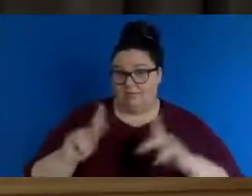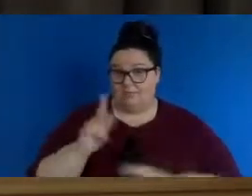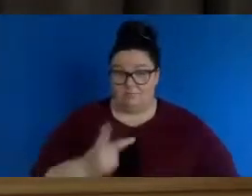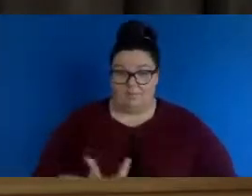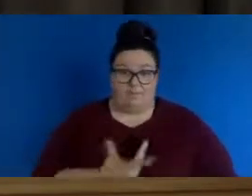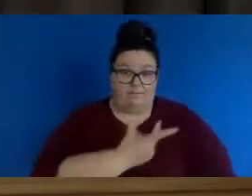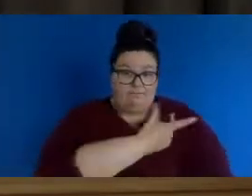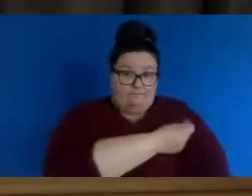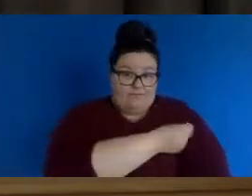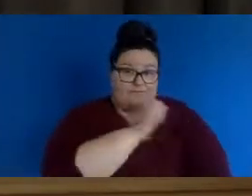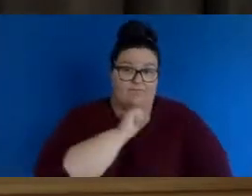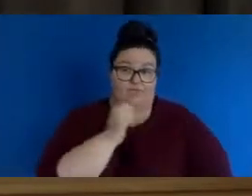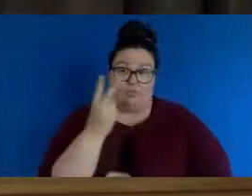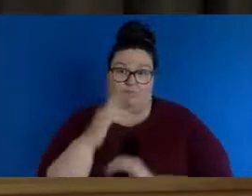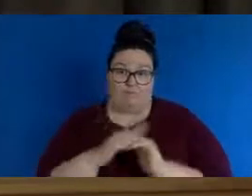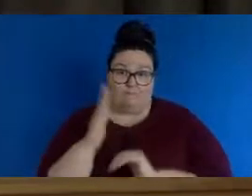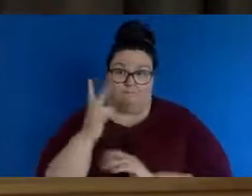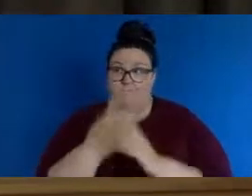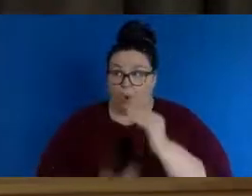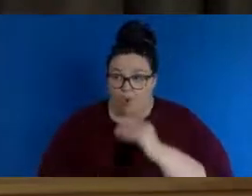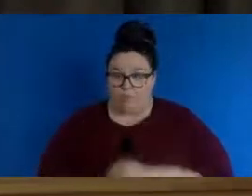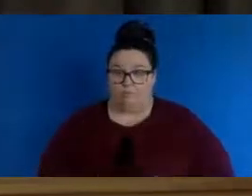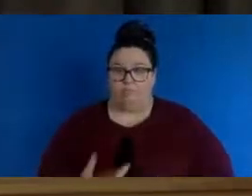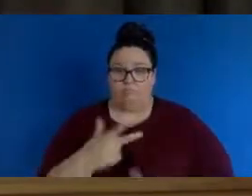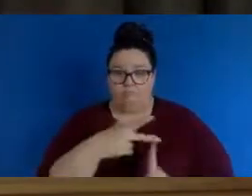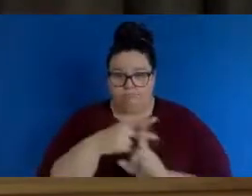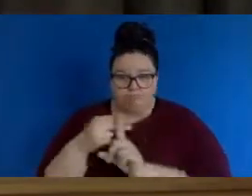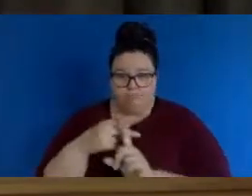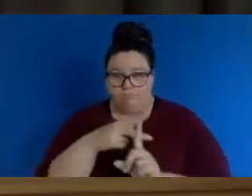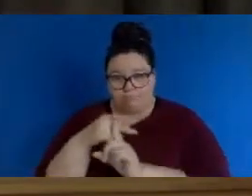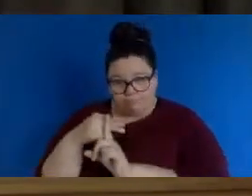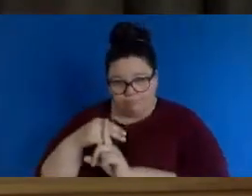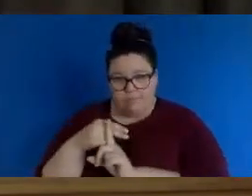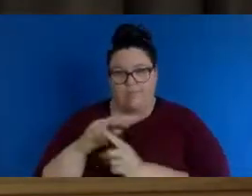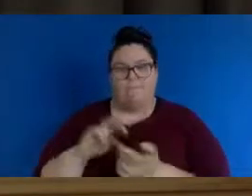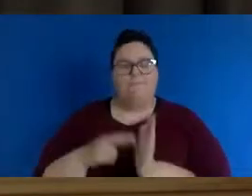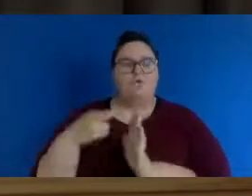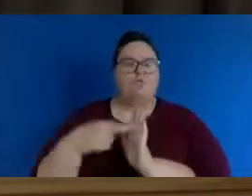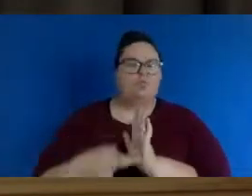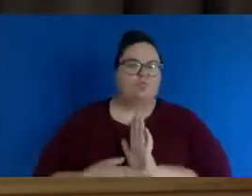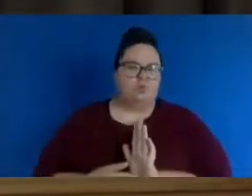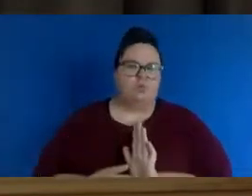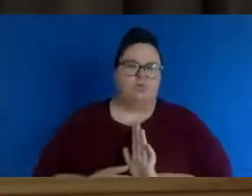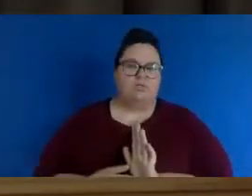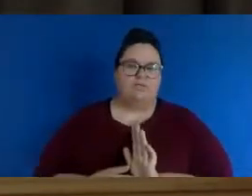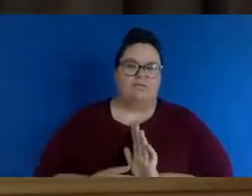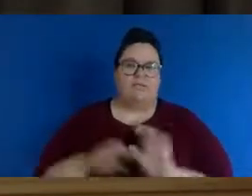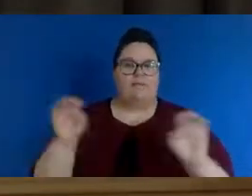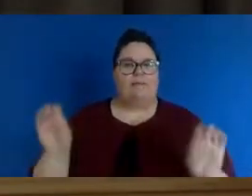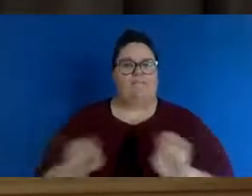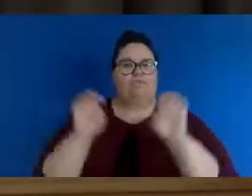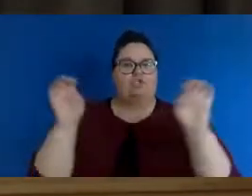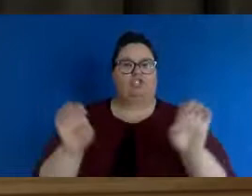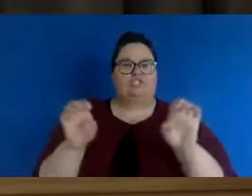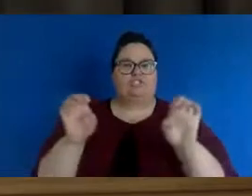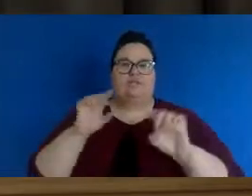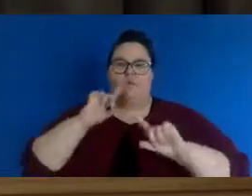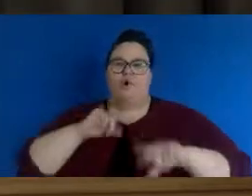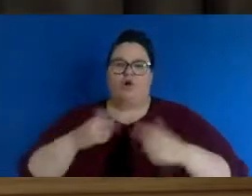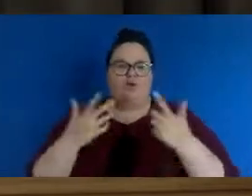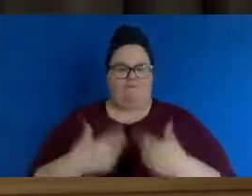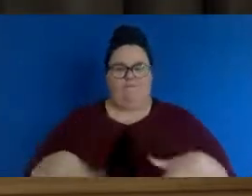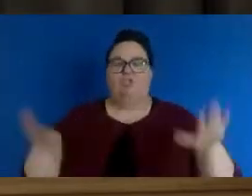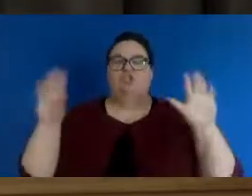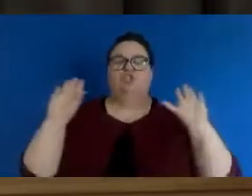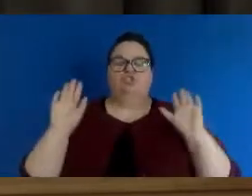plus population vaccinated with 2 doses ends the restrictions and the emergency order in our province.